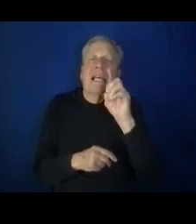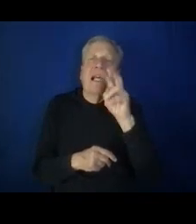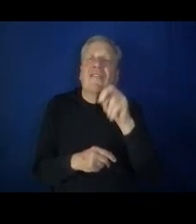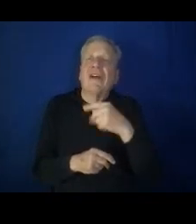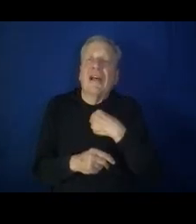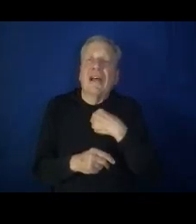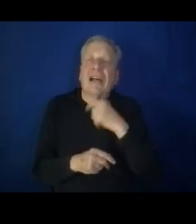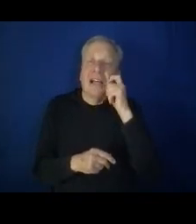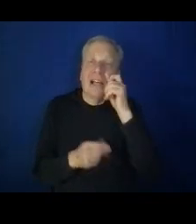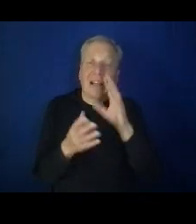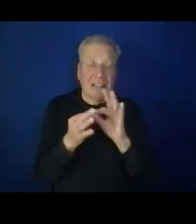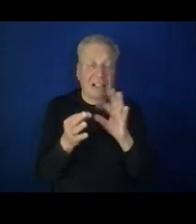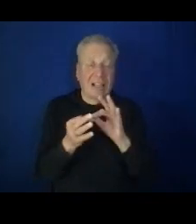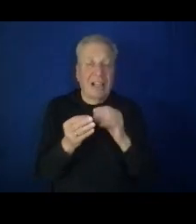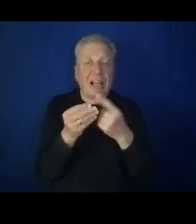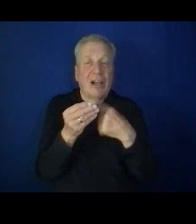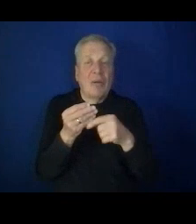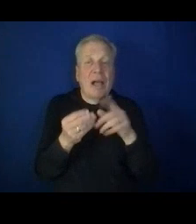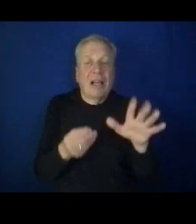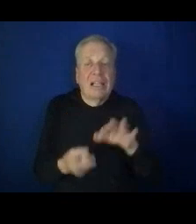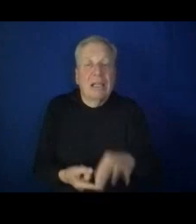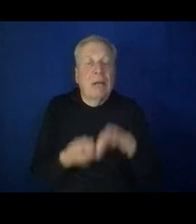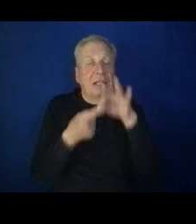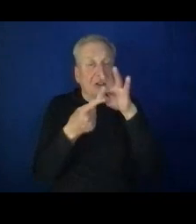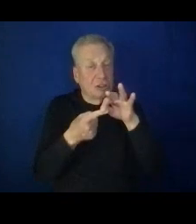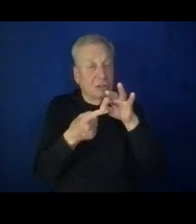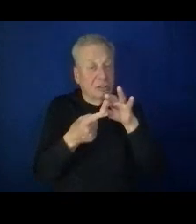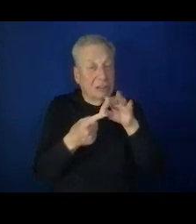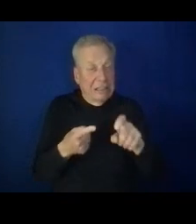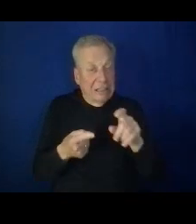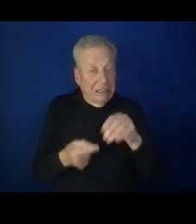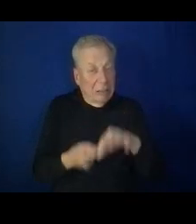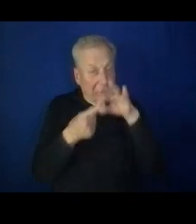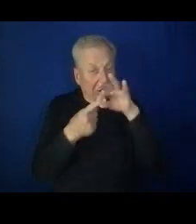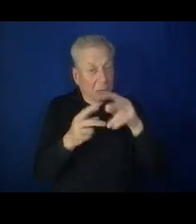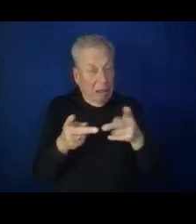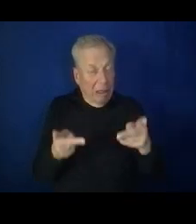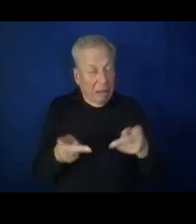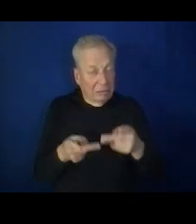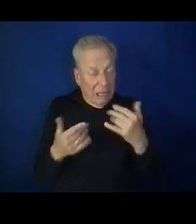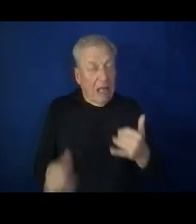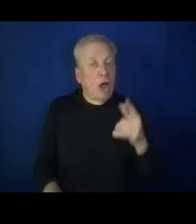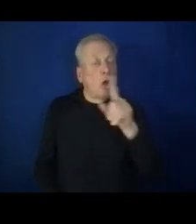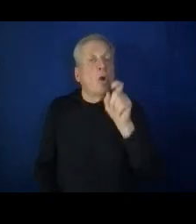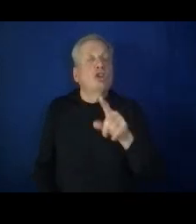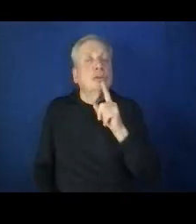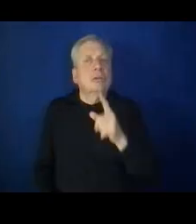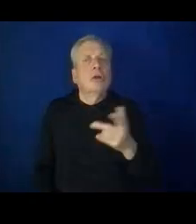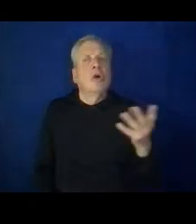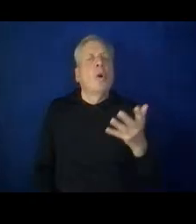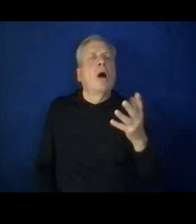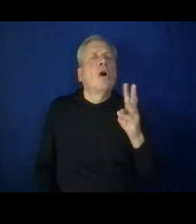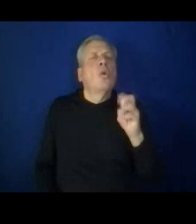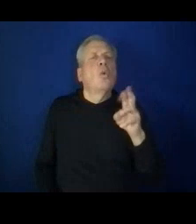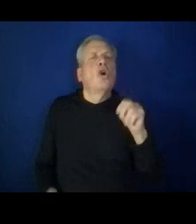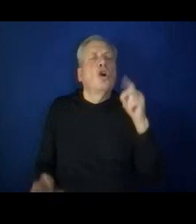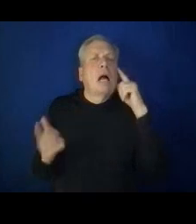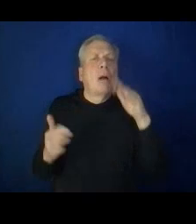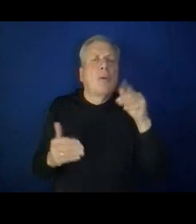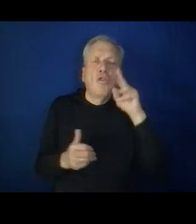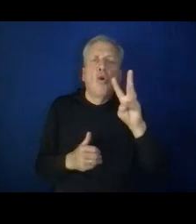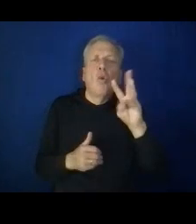off there with talking about the special rules for special places, here's the question. What will the expectations be for